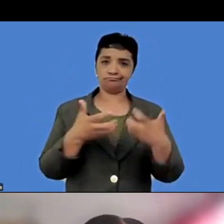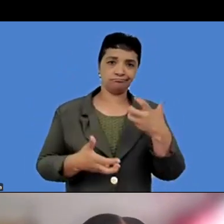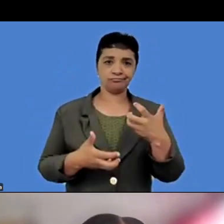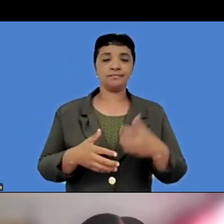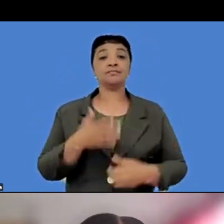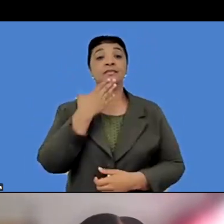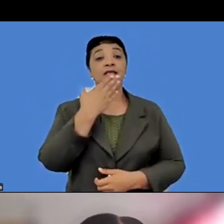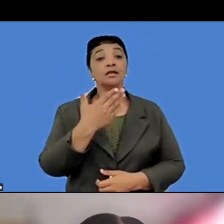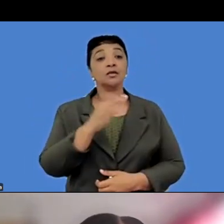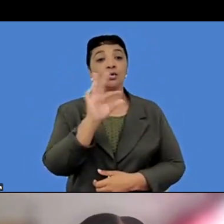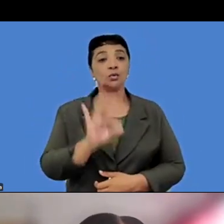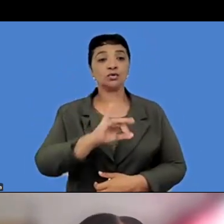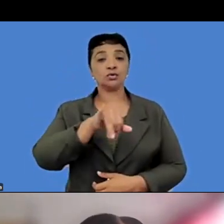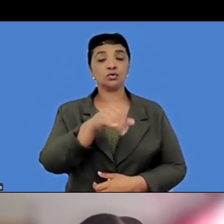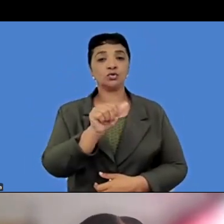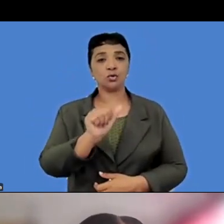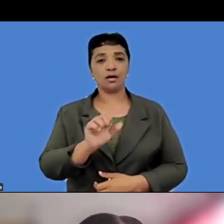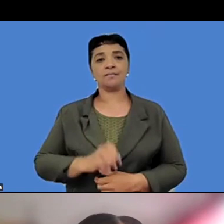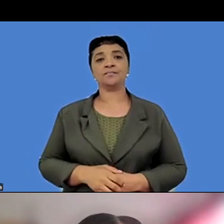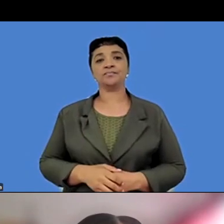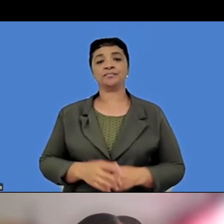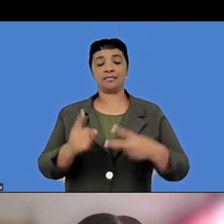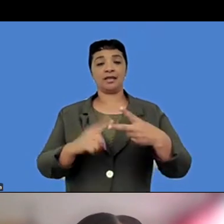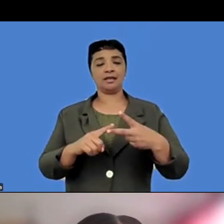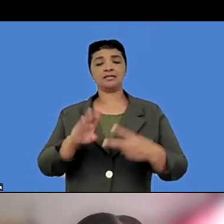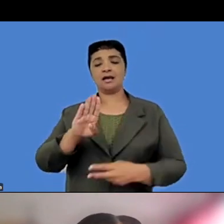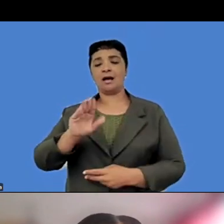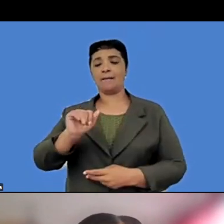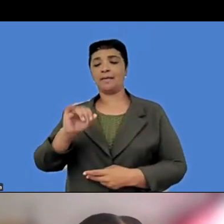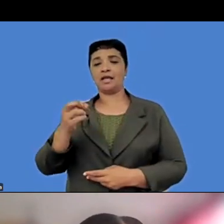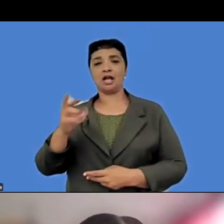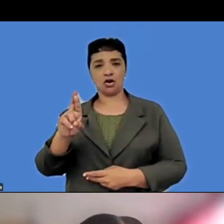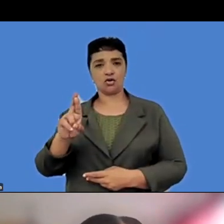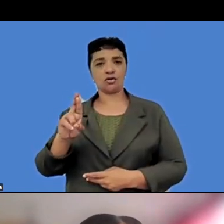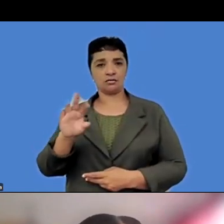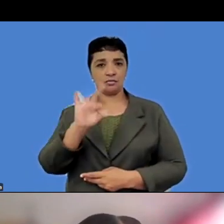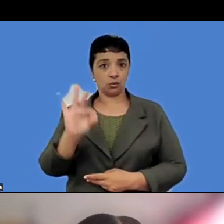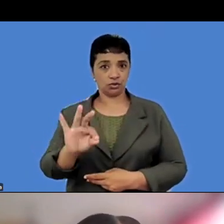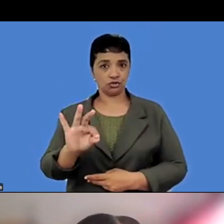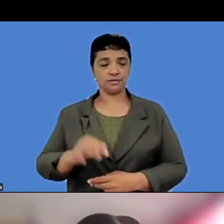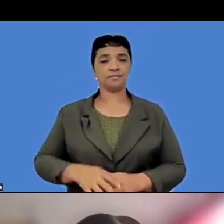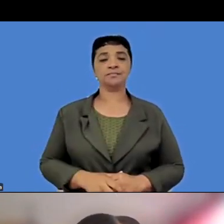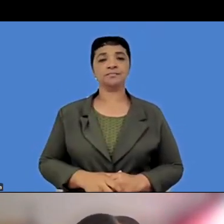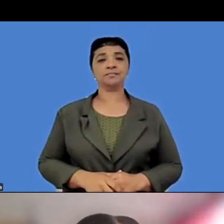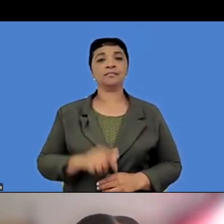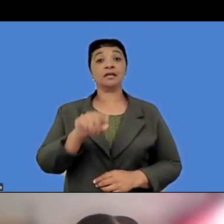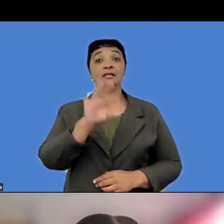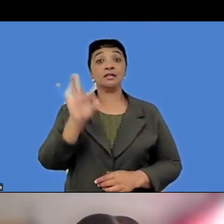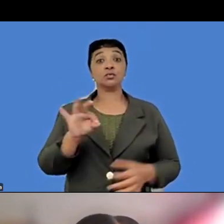question, Joao. We have another question from Abikar Bashir. In the context of